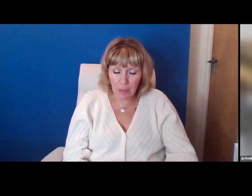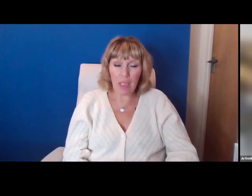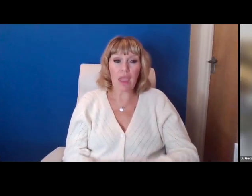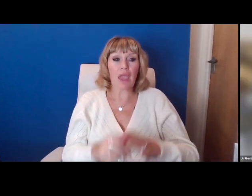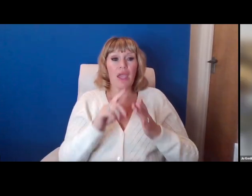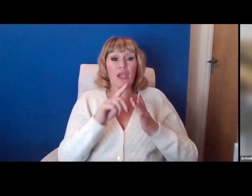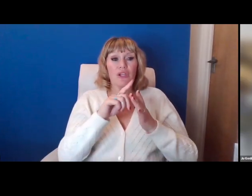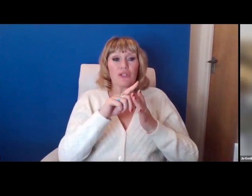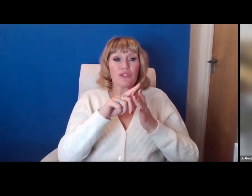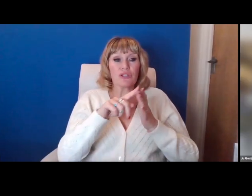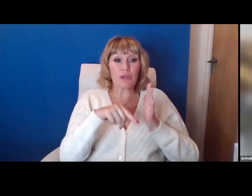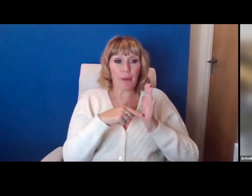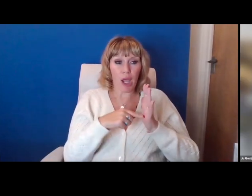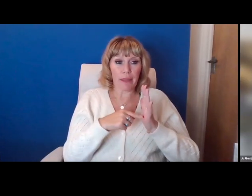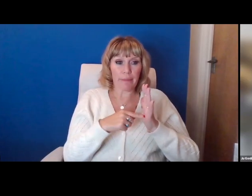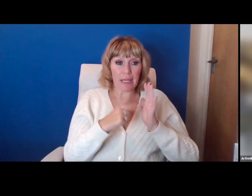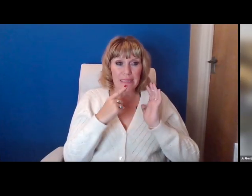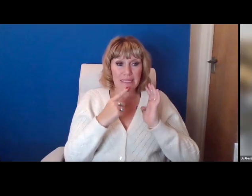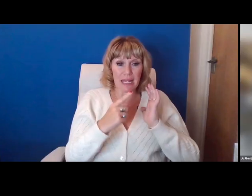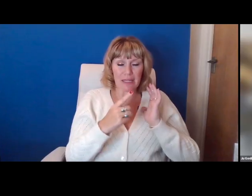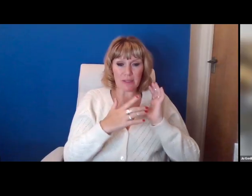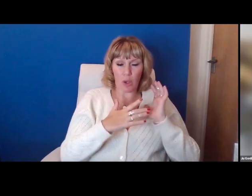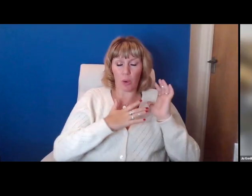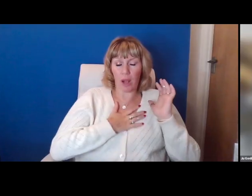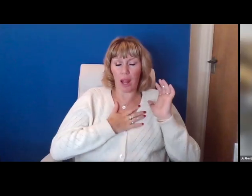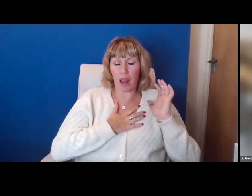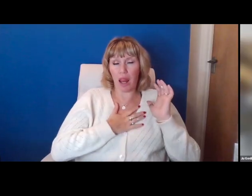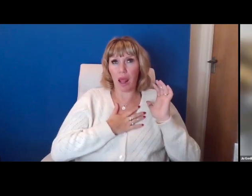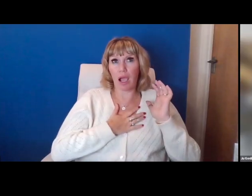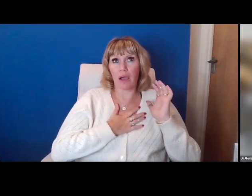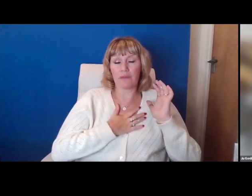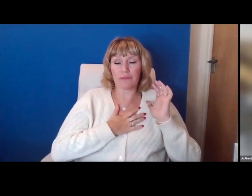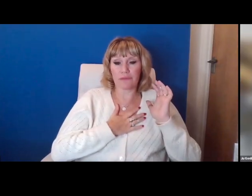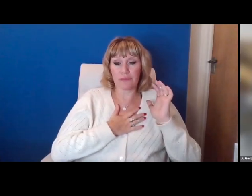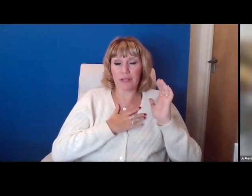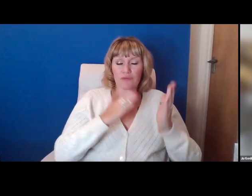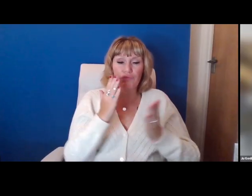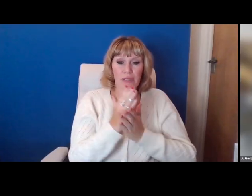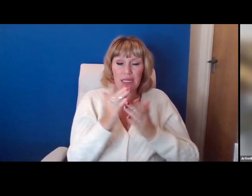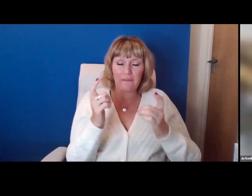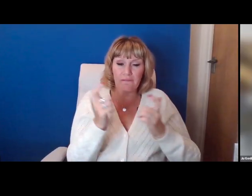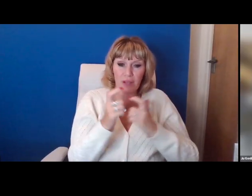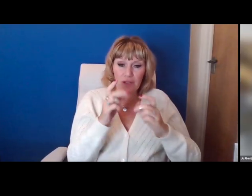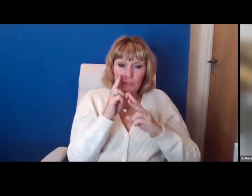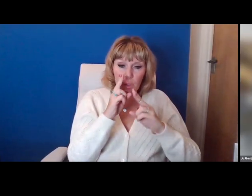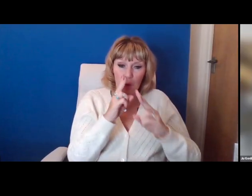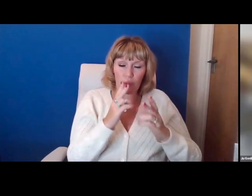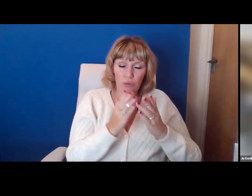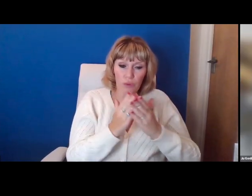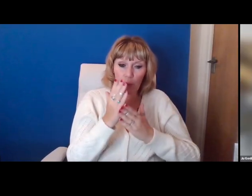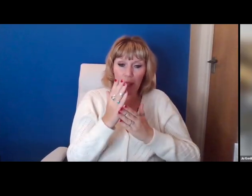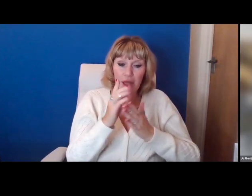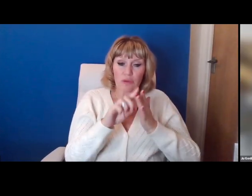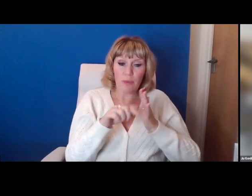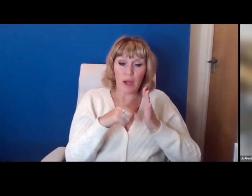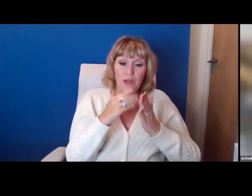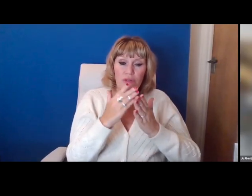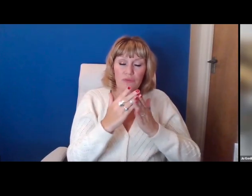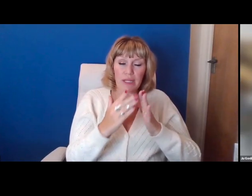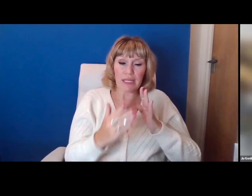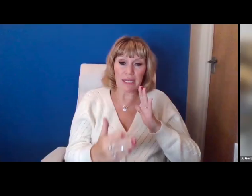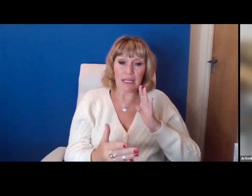Jemima's piece, Meg says, I love Jemima's piece, very fun to look through. And Julie says Jemima has captured her